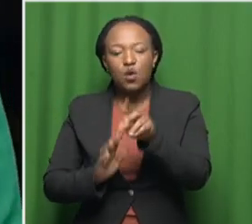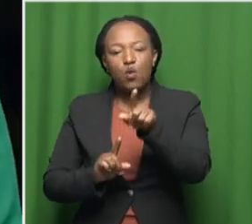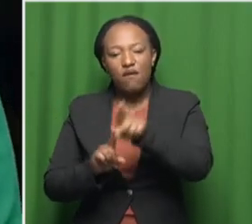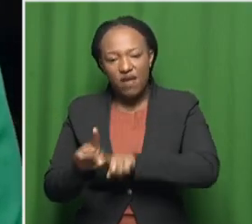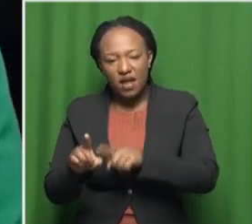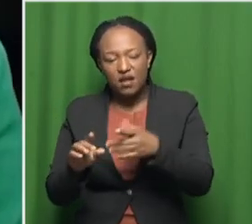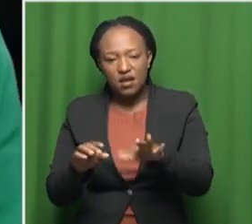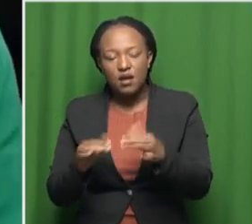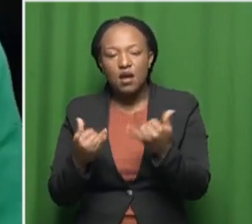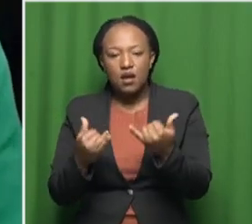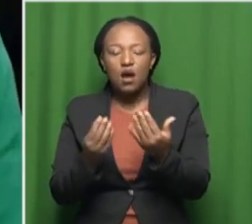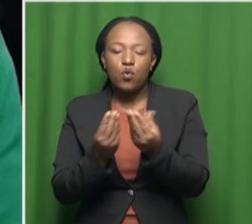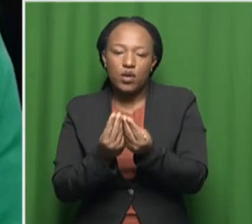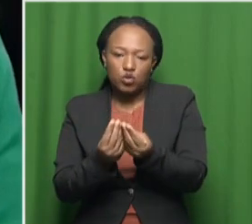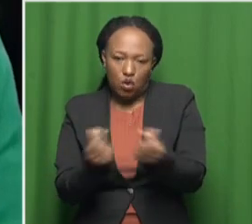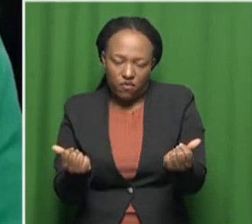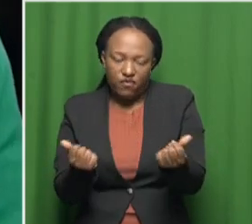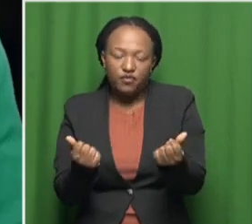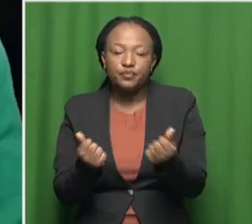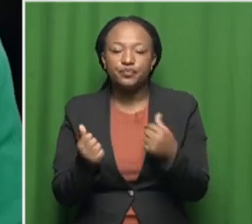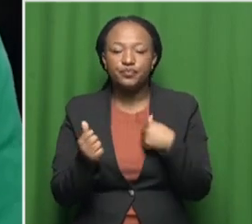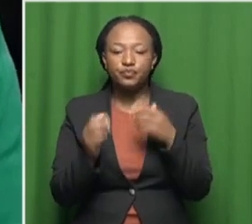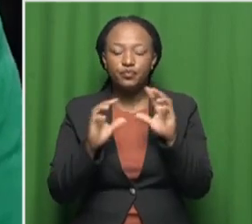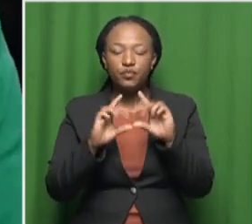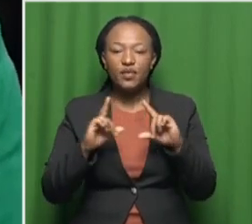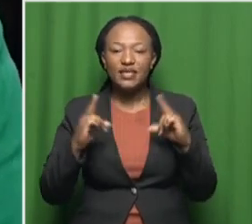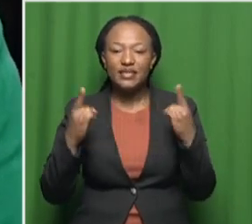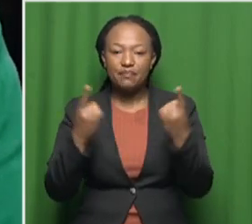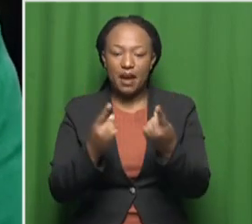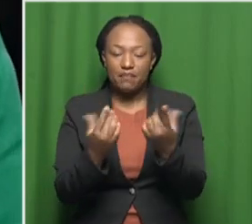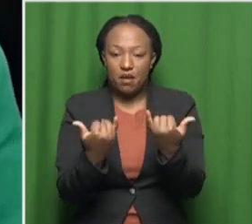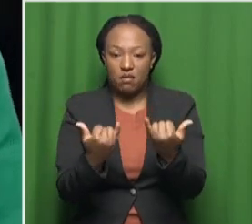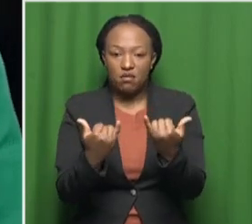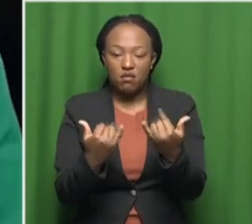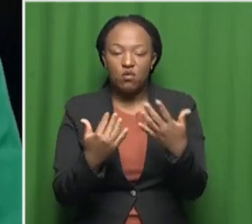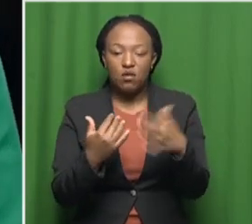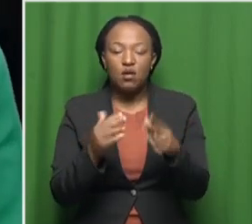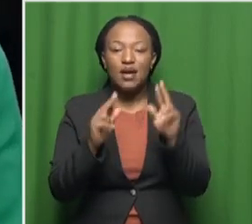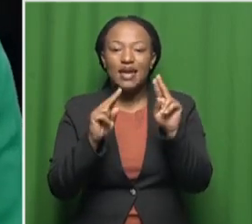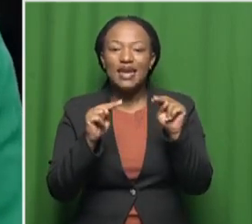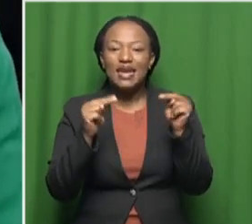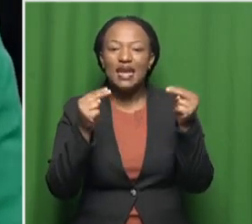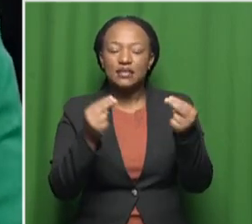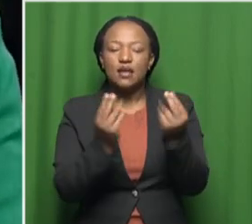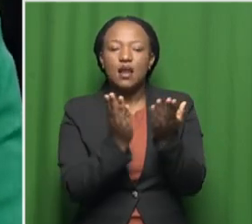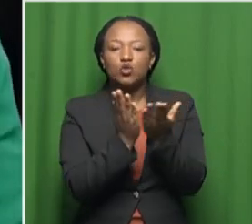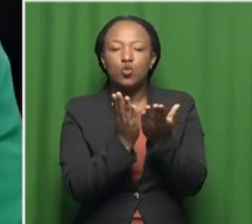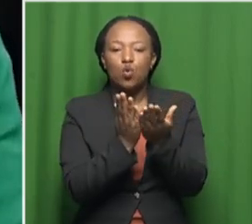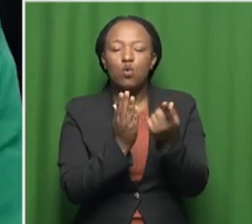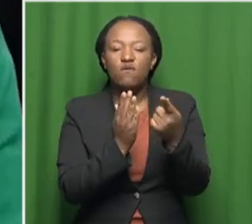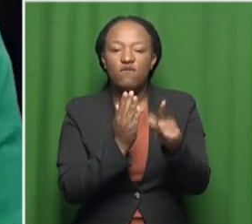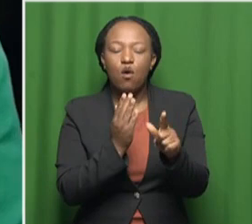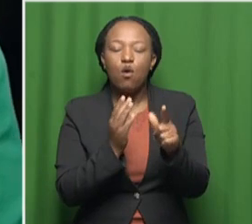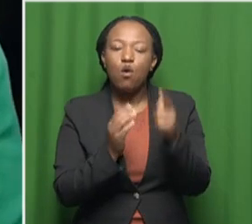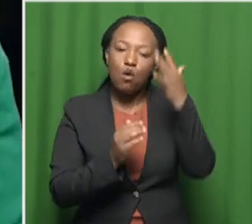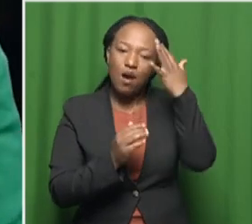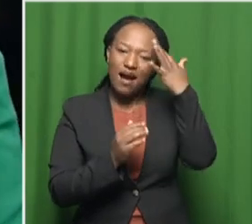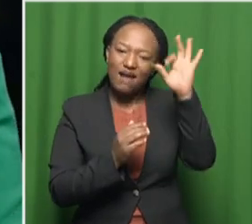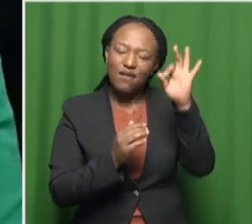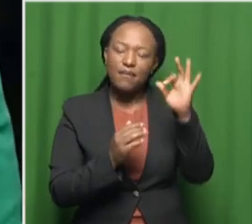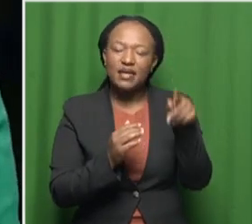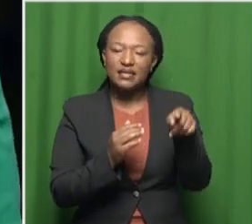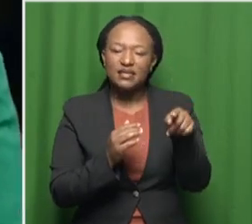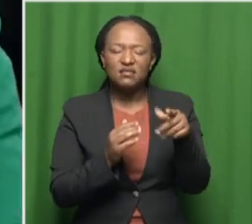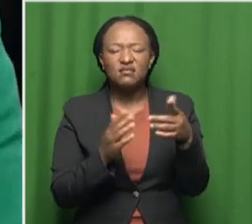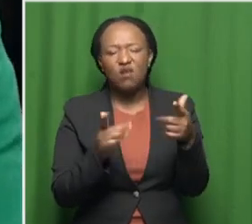trying to address that. As the department, for example, we have then partnered with the National School of Government to say, can you create a program